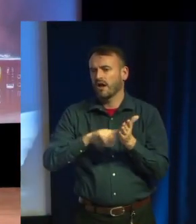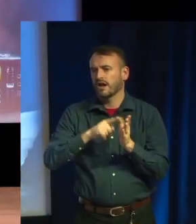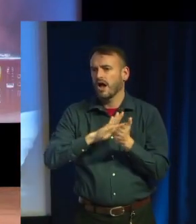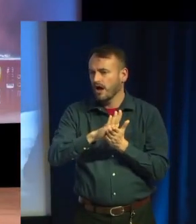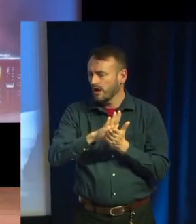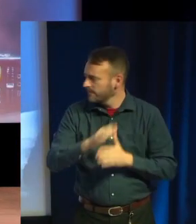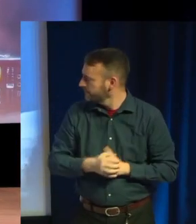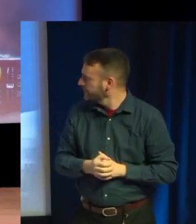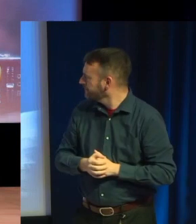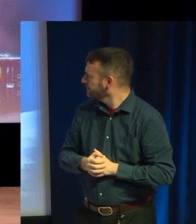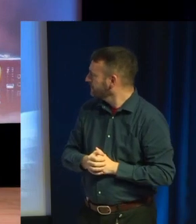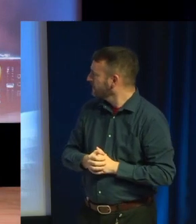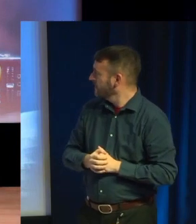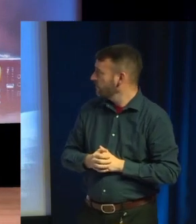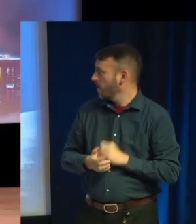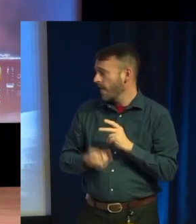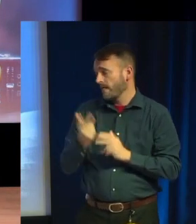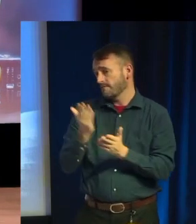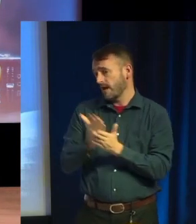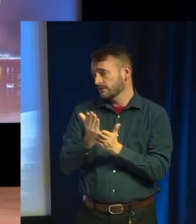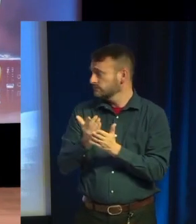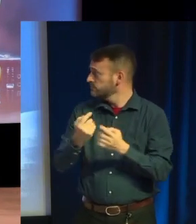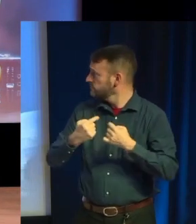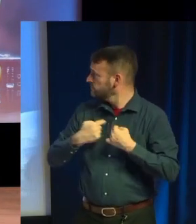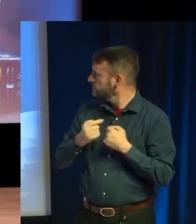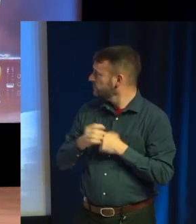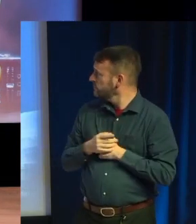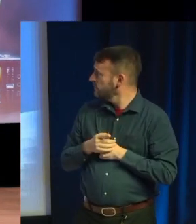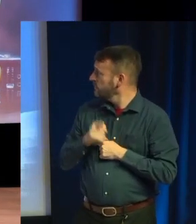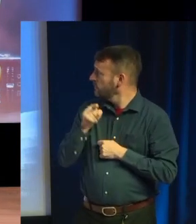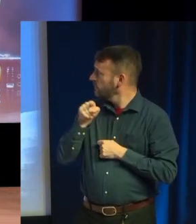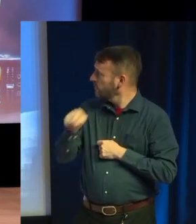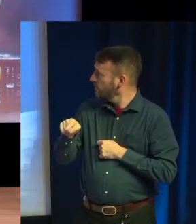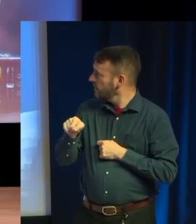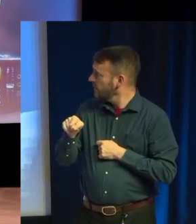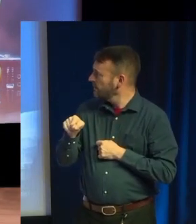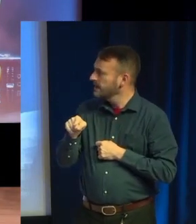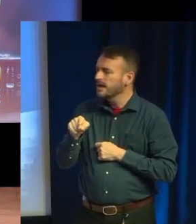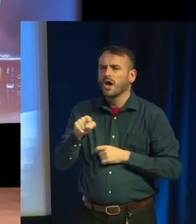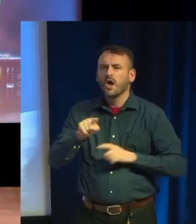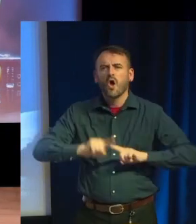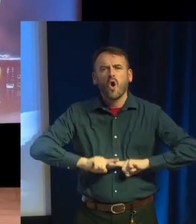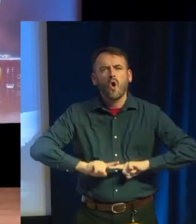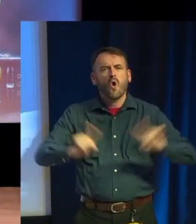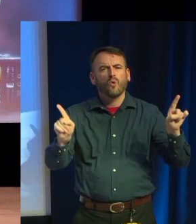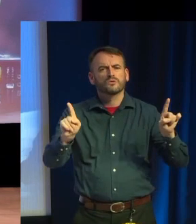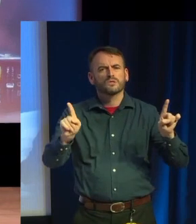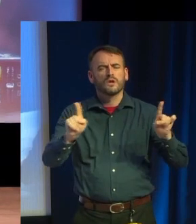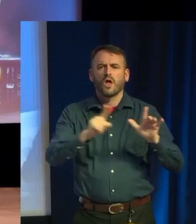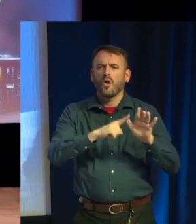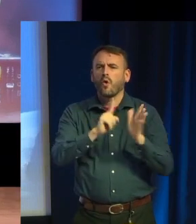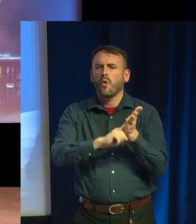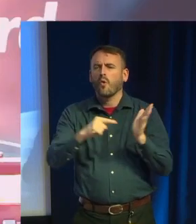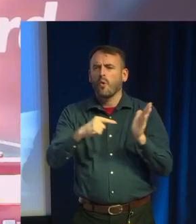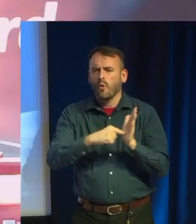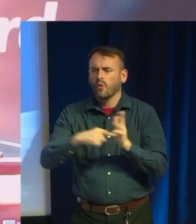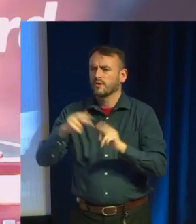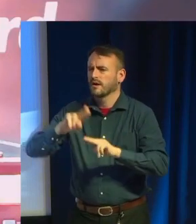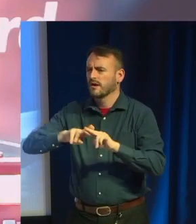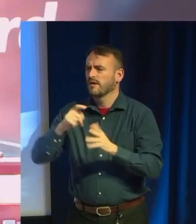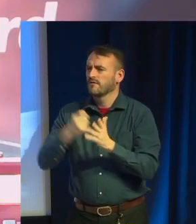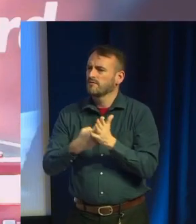Some other facts. We're going to be talking about Old Frequencies. Old Frequencies is a game that was released on mobile and